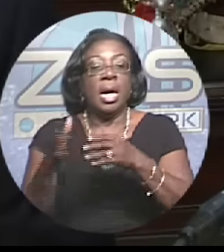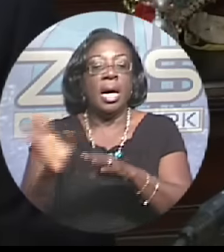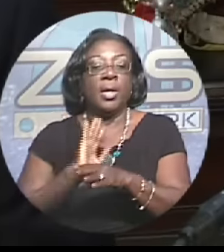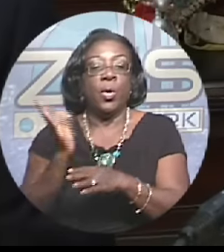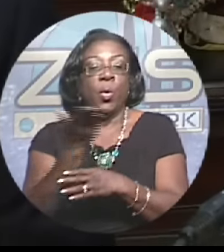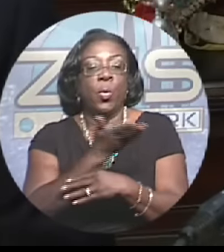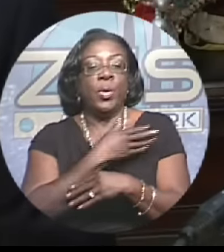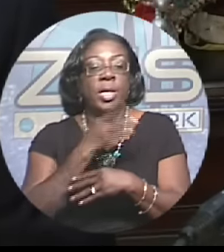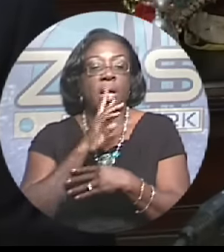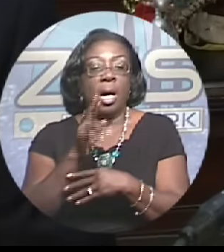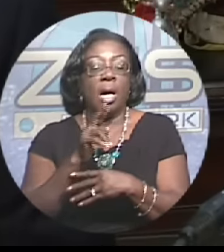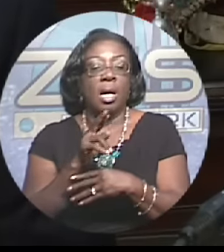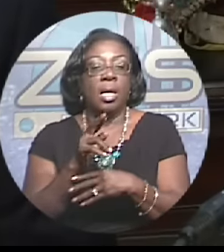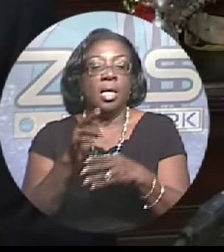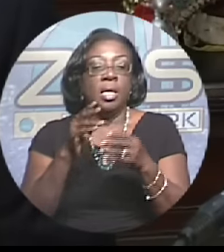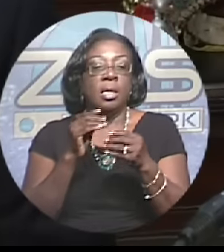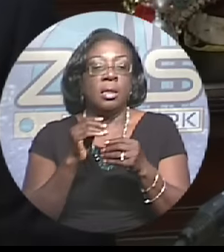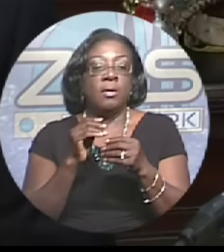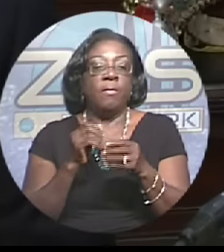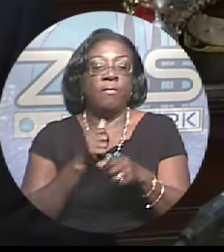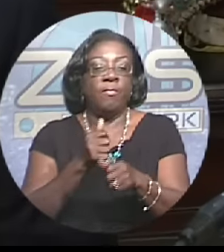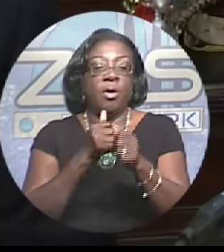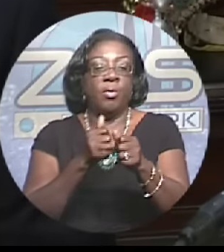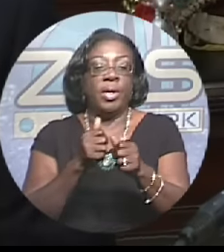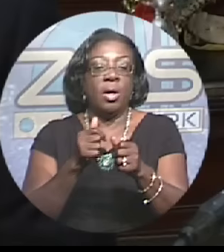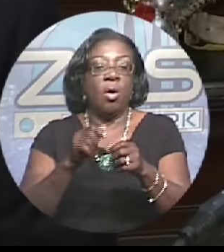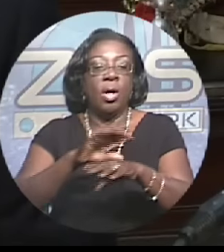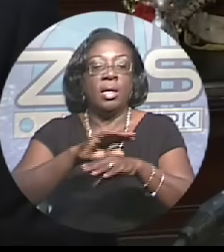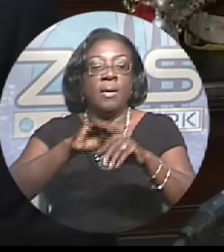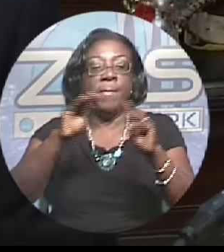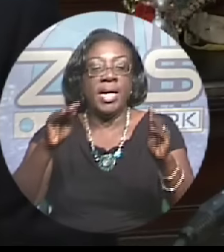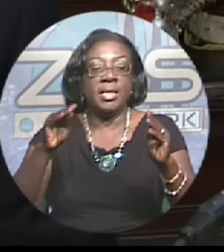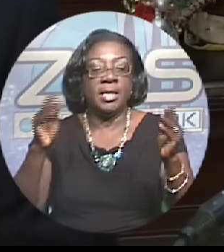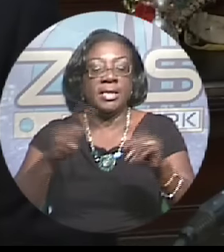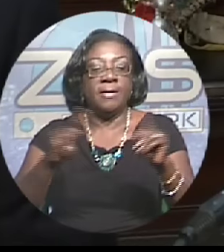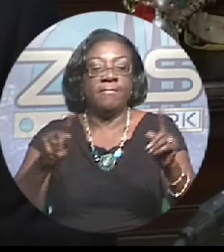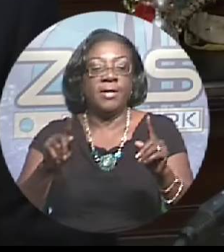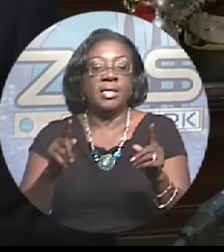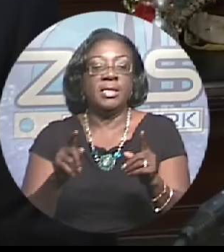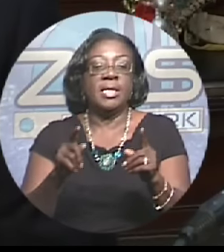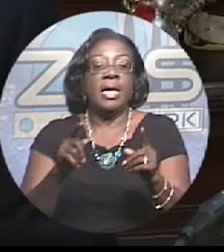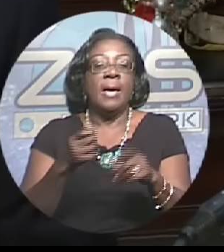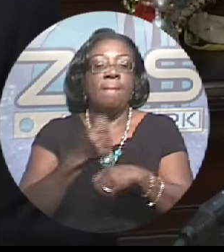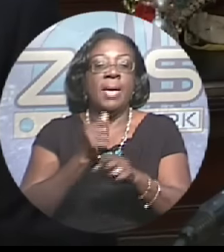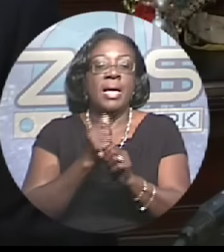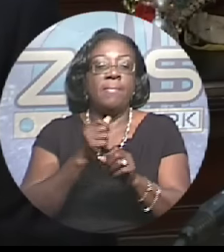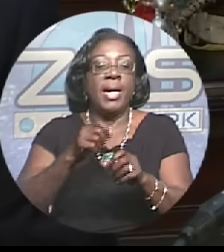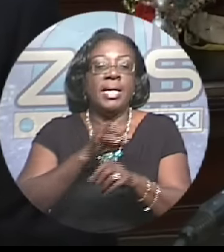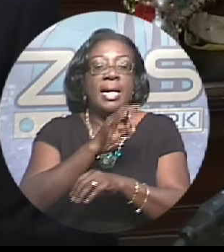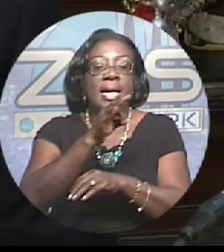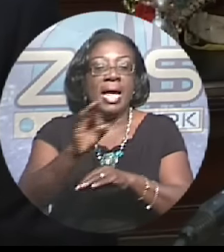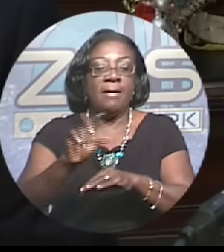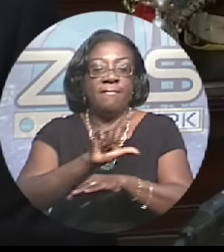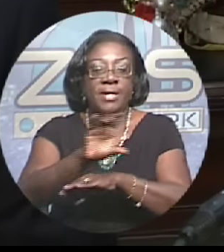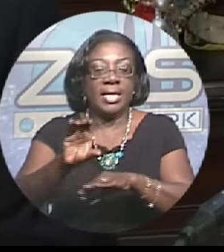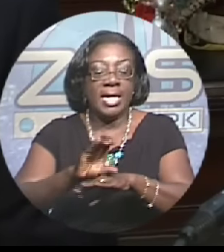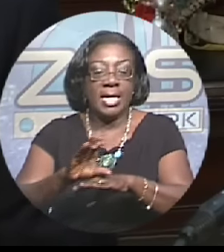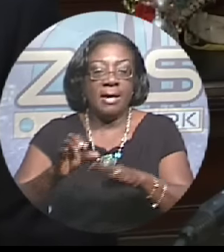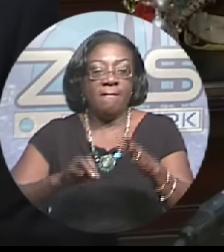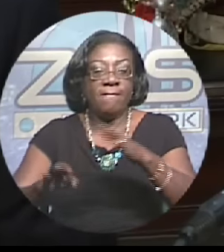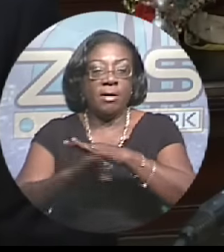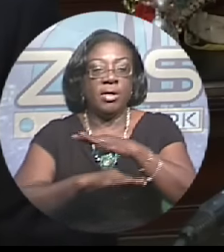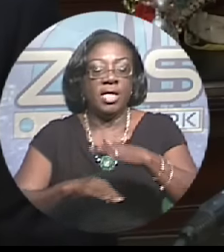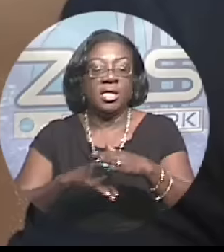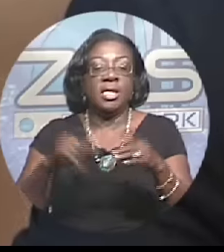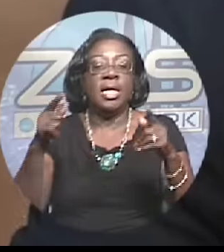we are following on with a major gift that was made by the Lyford Key Foundation. And this is an initial gift of $25,000 I'd